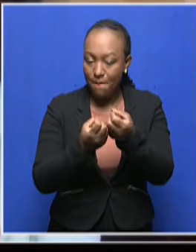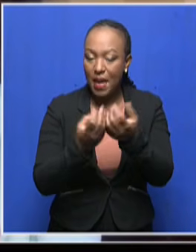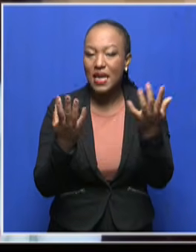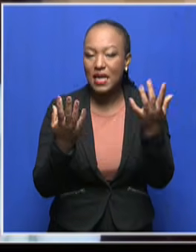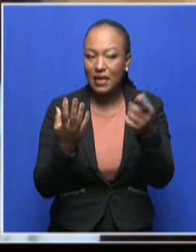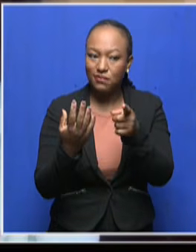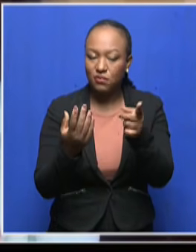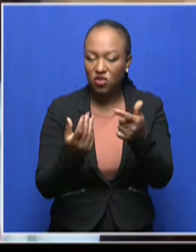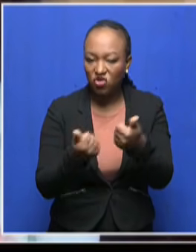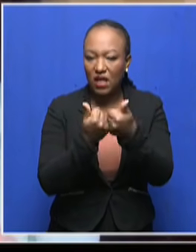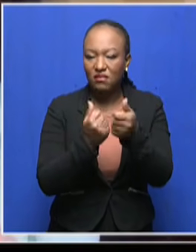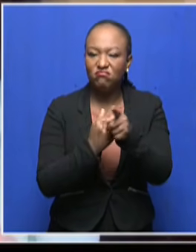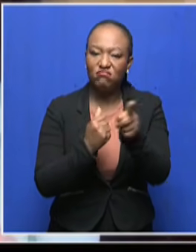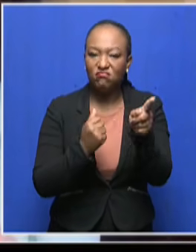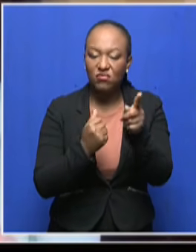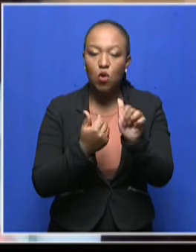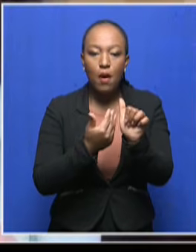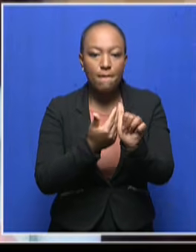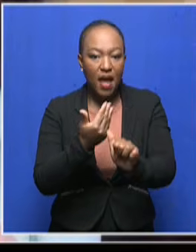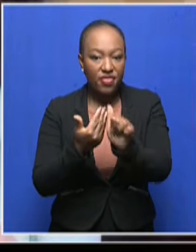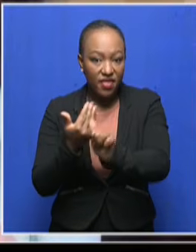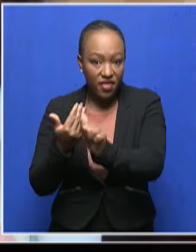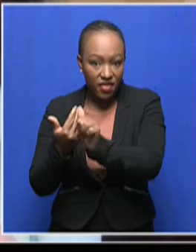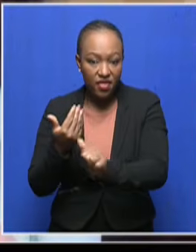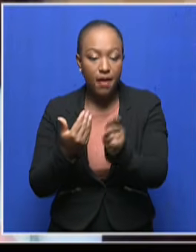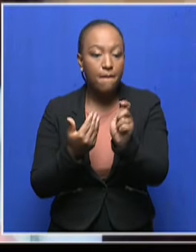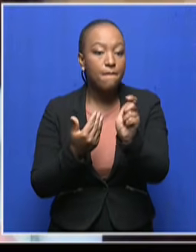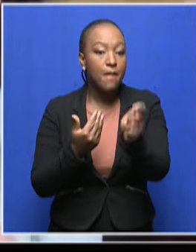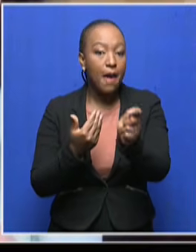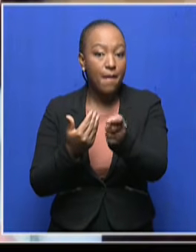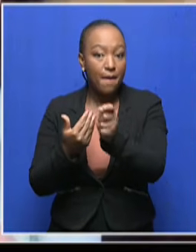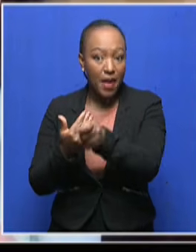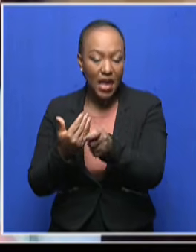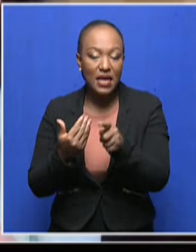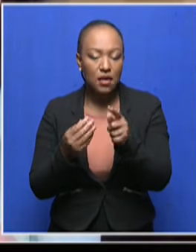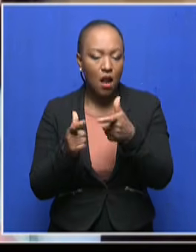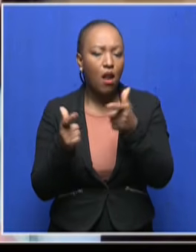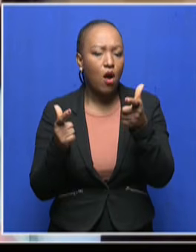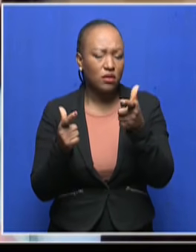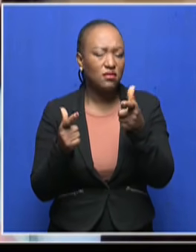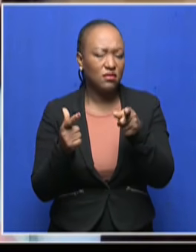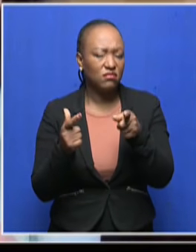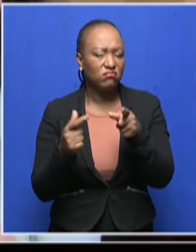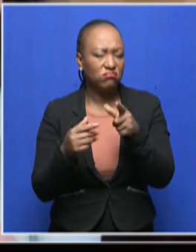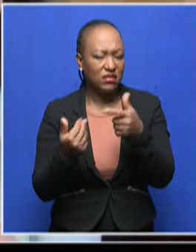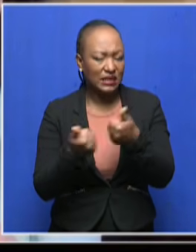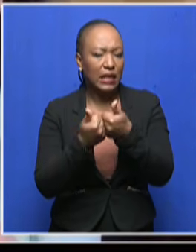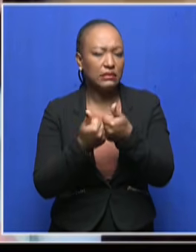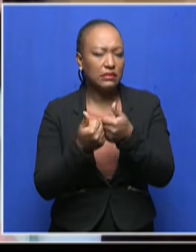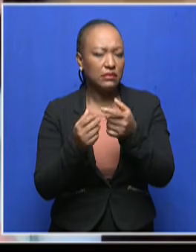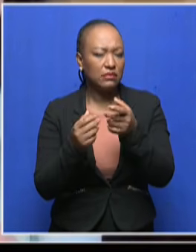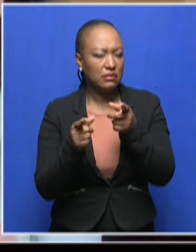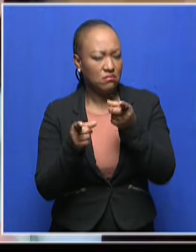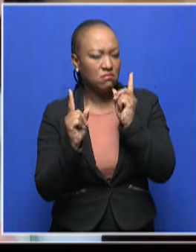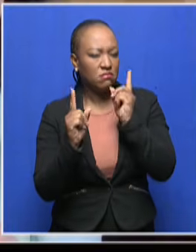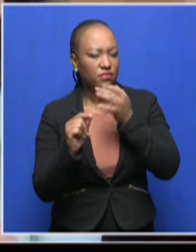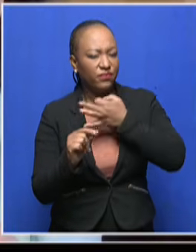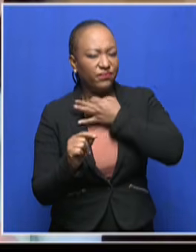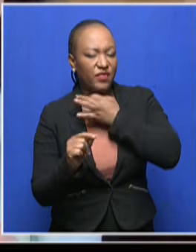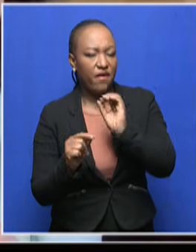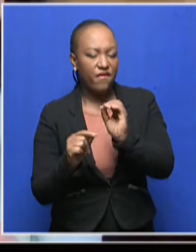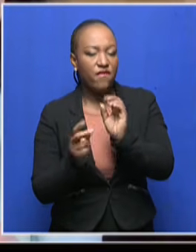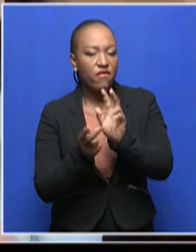loopholes when we talk about these monthly installments. And perhaps you want to talk to us about some of these credit holes